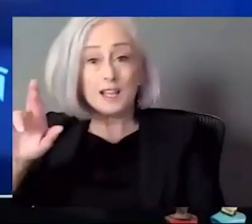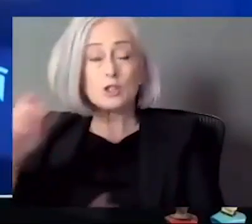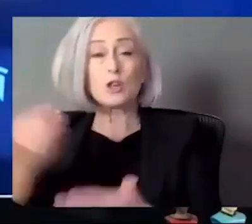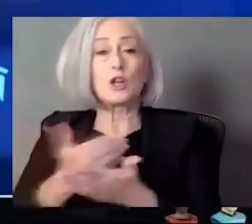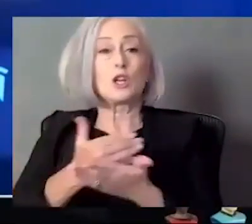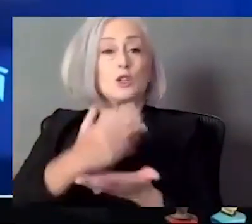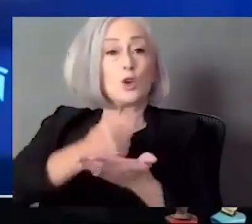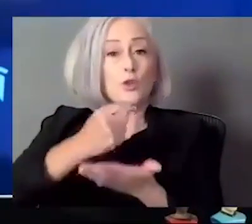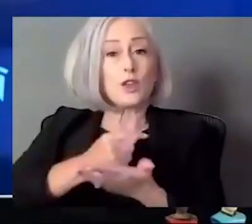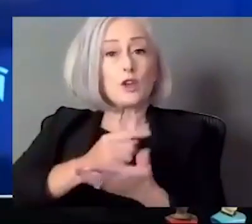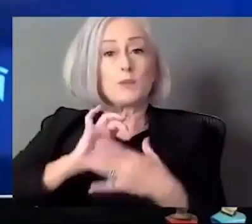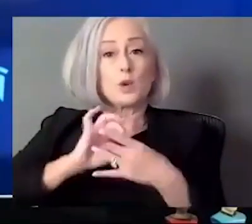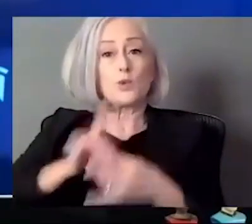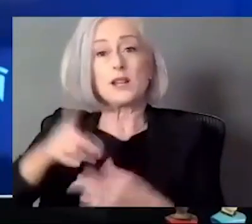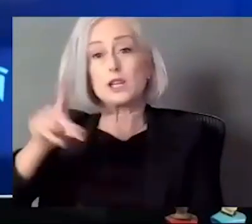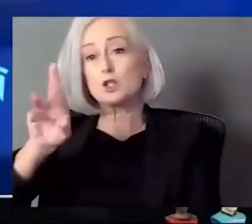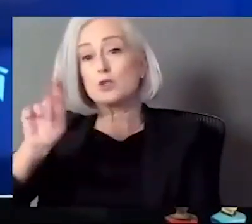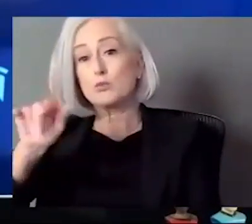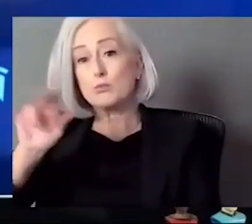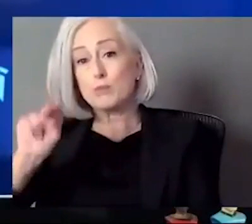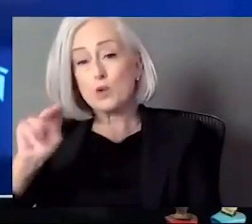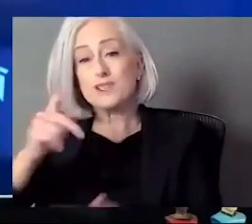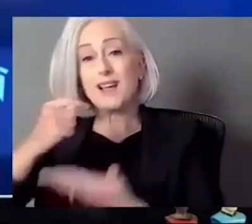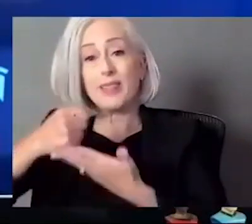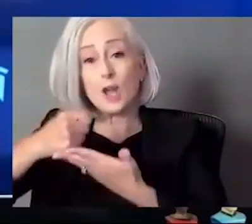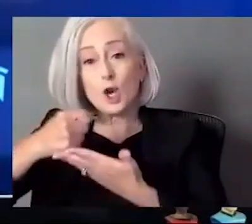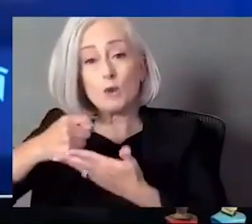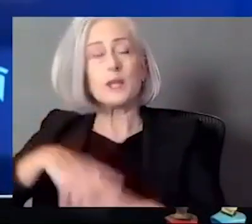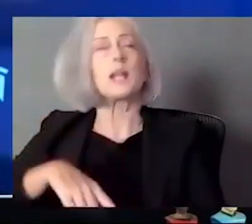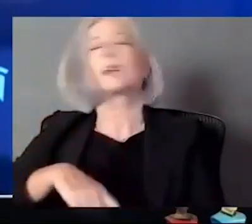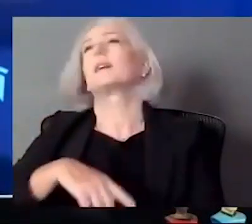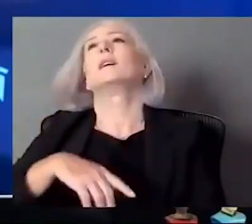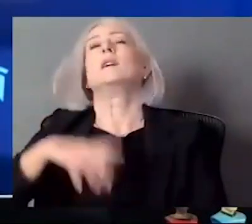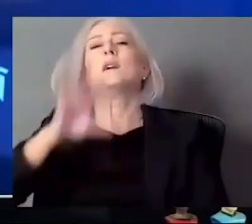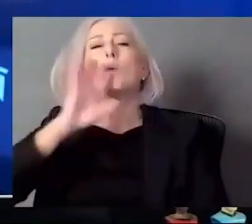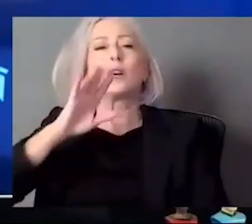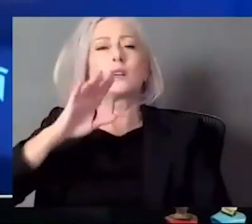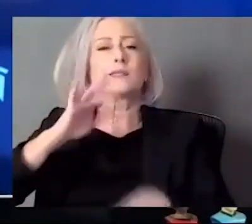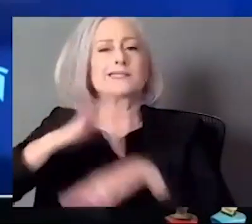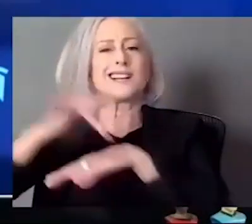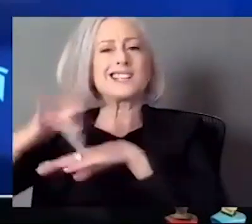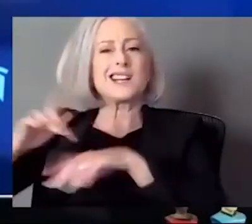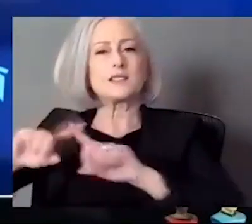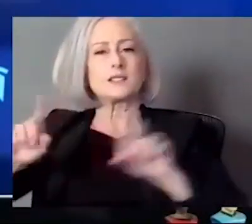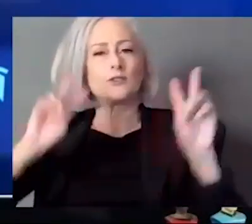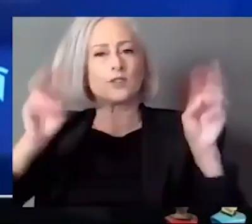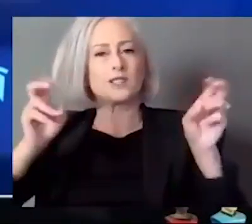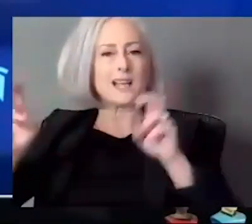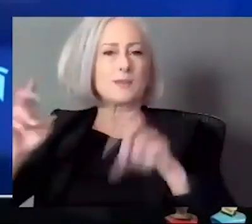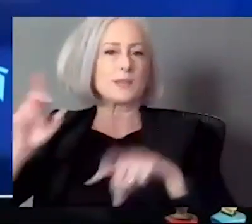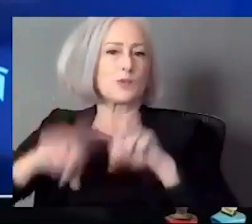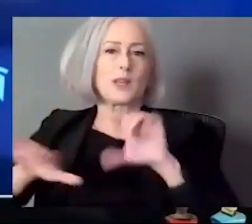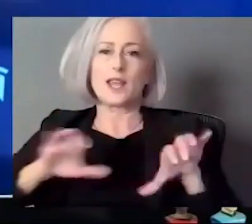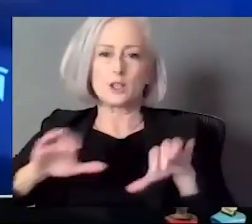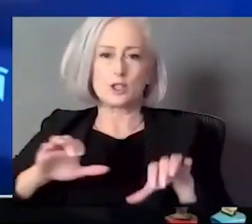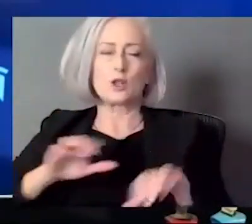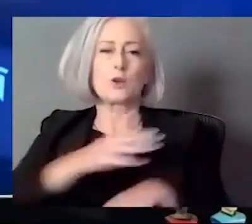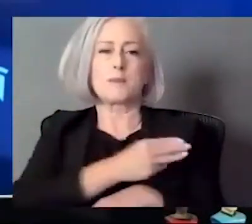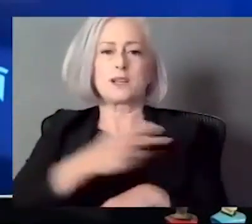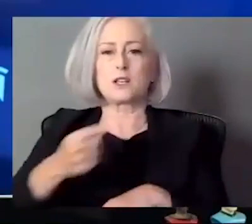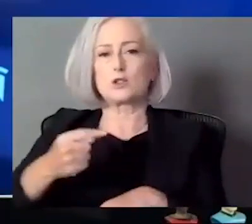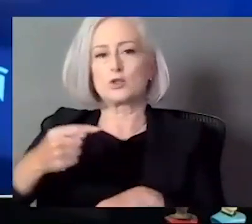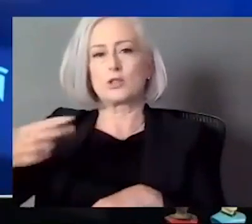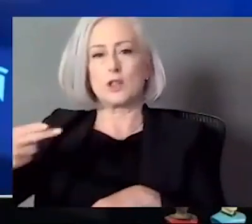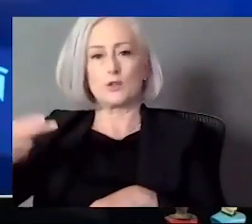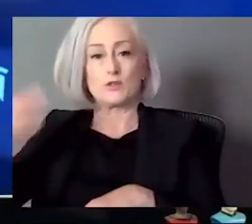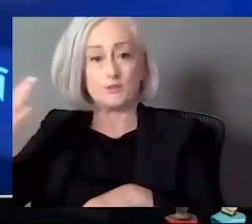these are going to give us opportunities to get into things we don't really touch on here. Right. You know, and I think we'll still be very timely. For example, let's say